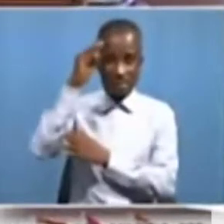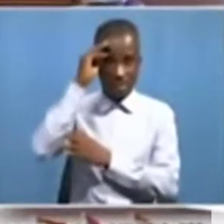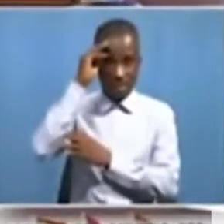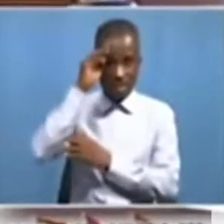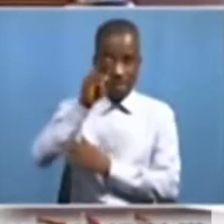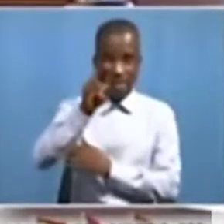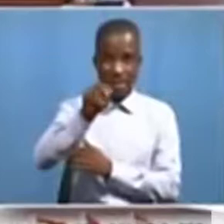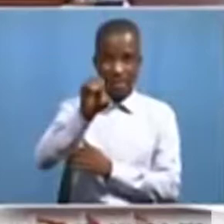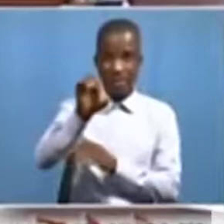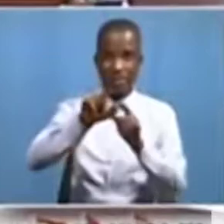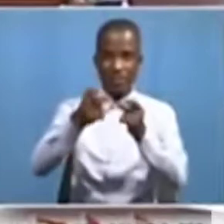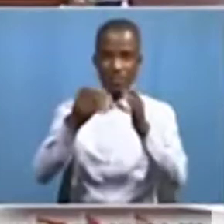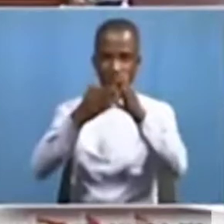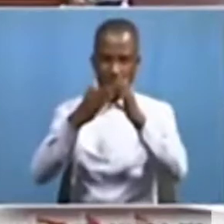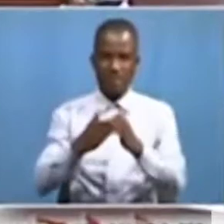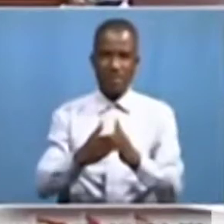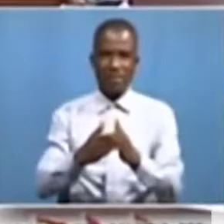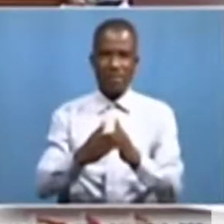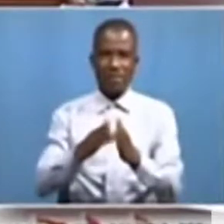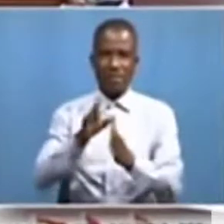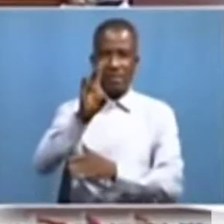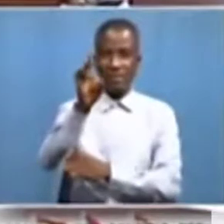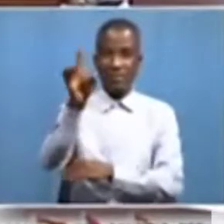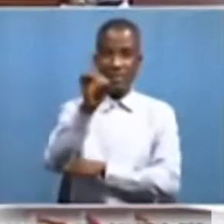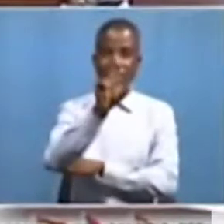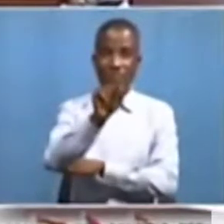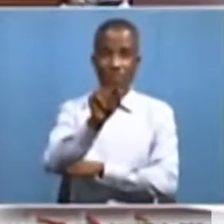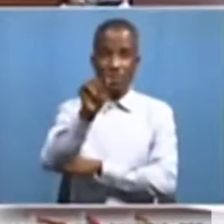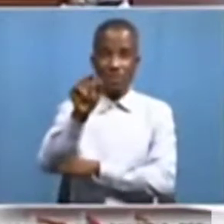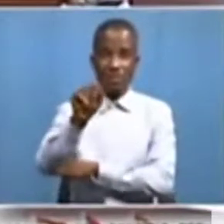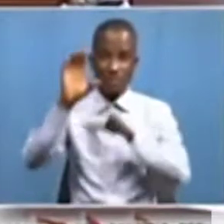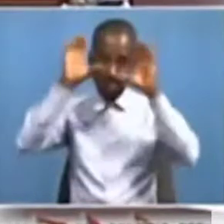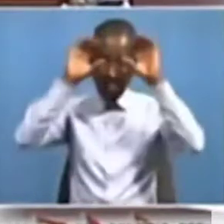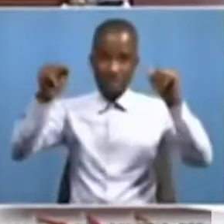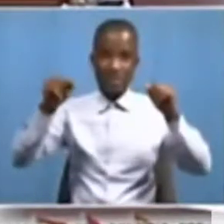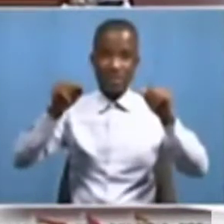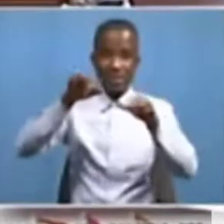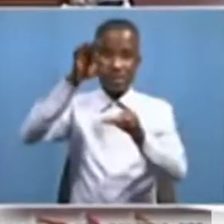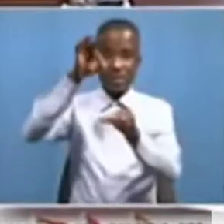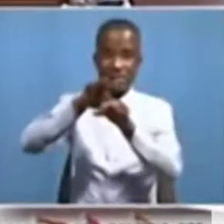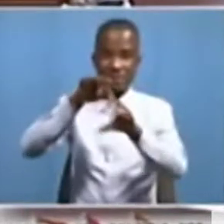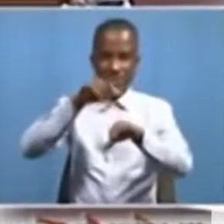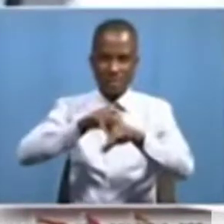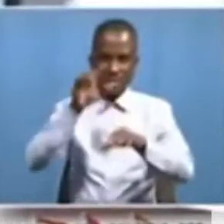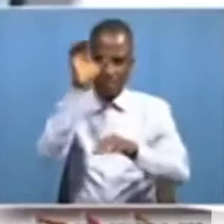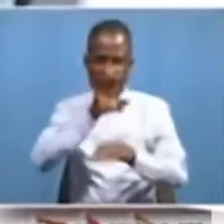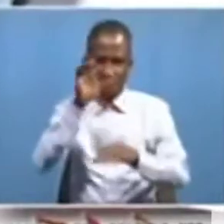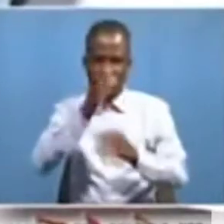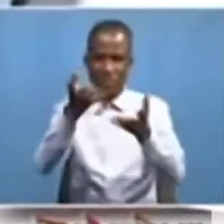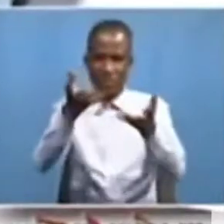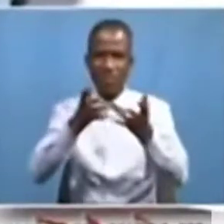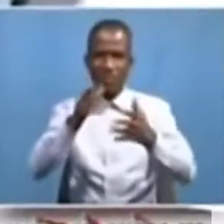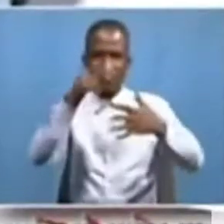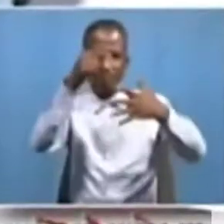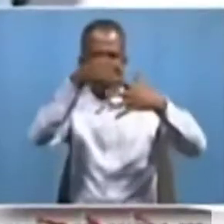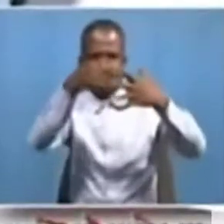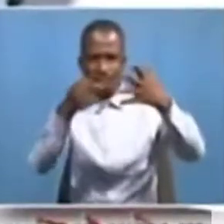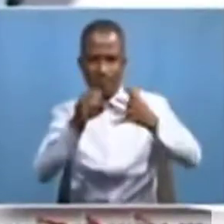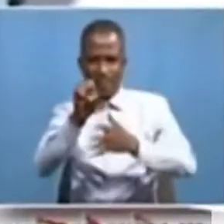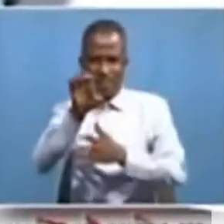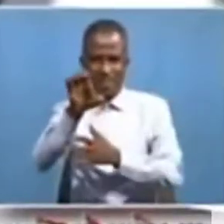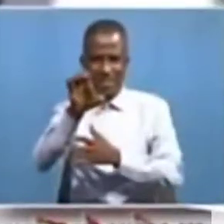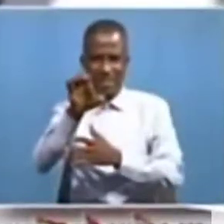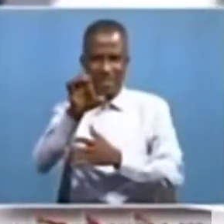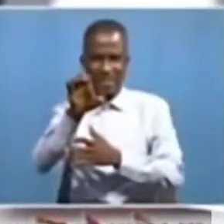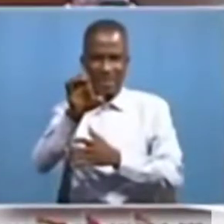Congress, NDC, in the 7th December 2020 presidential elections, is seeking 6 reliefs against the Electoral Commission as